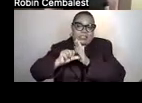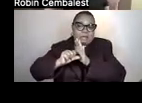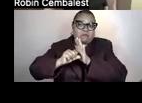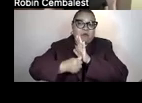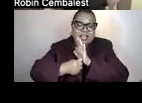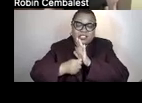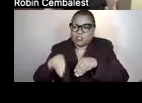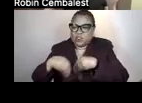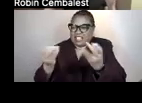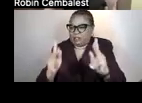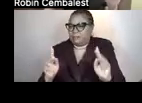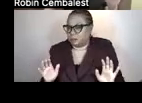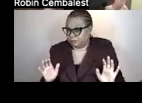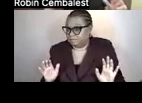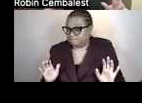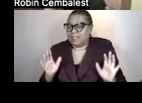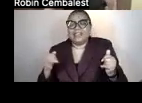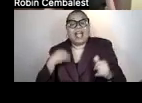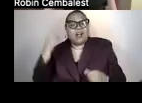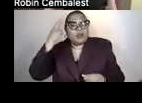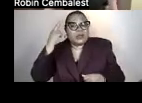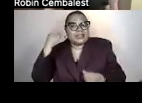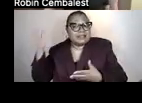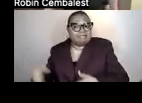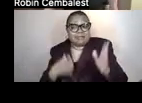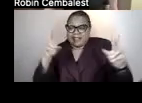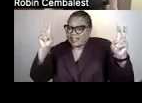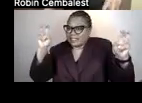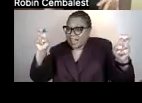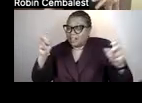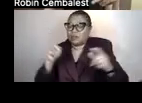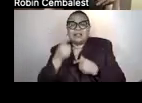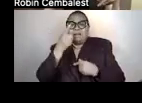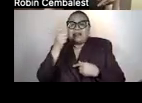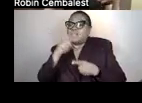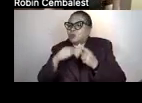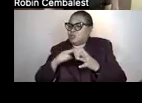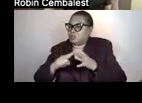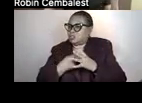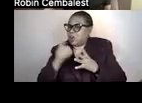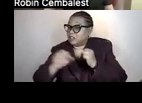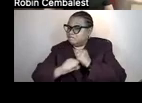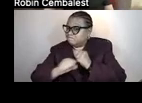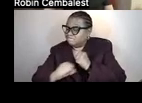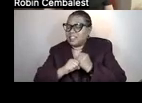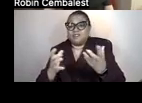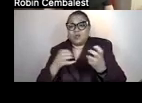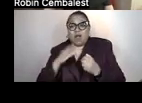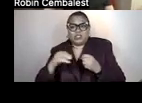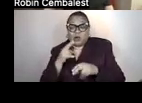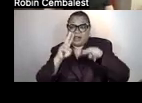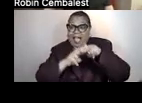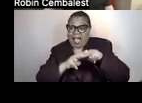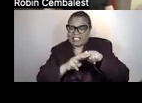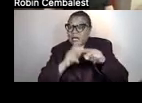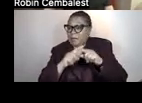that you're giving to people. Now, the reason I'm bringing the title in here is because when you start your promotion, if you want your hashtag to